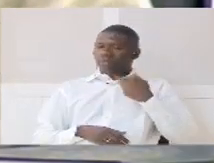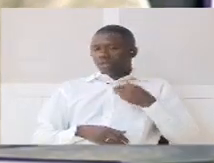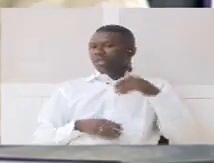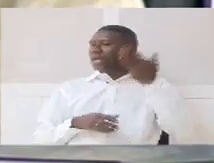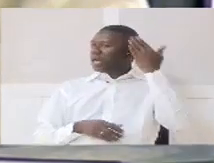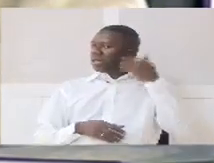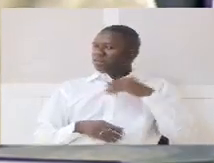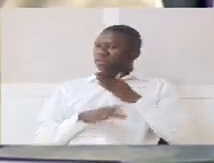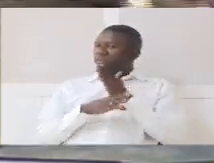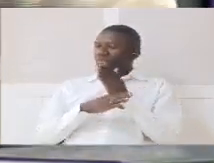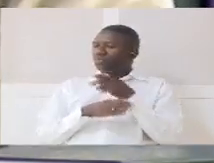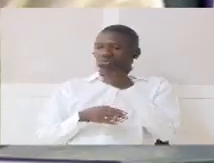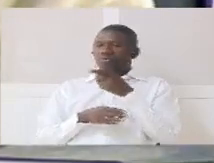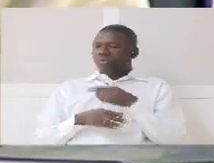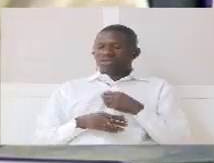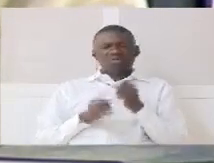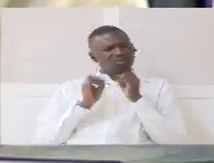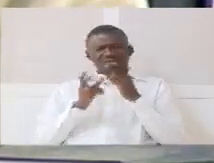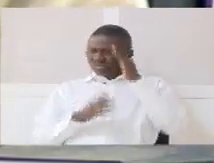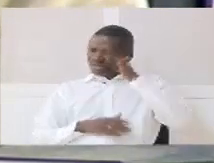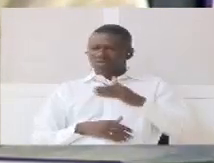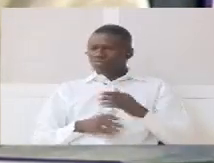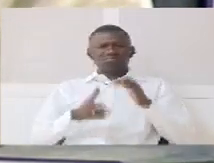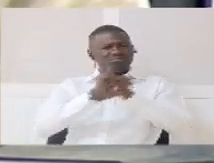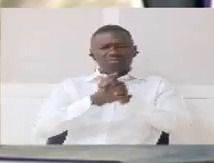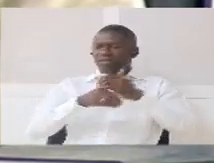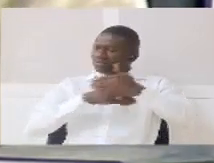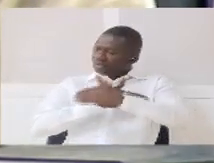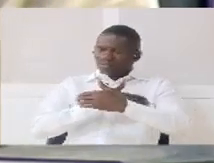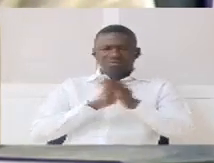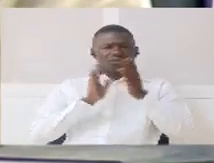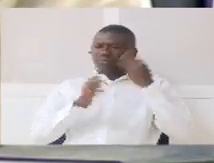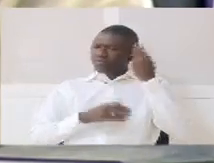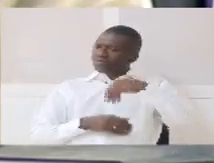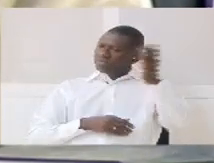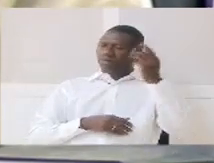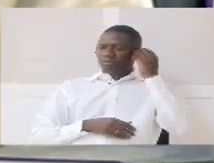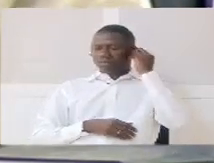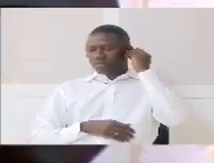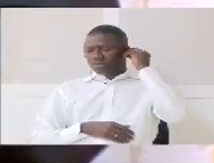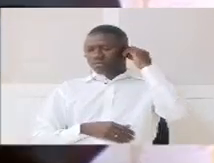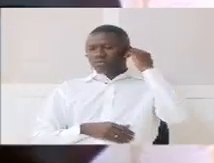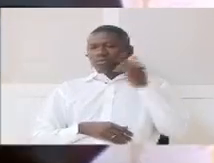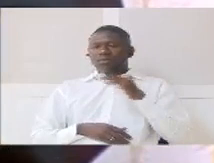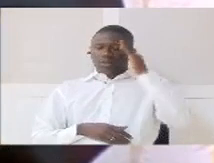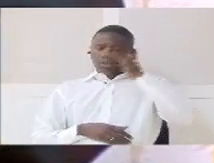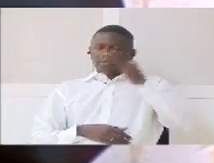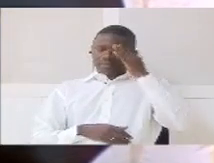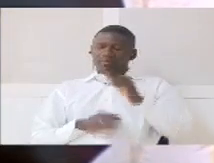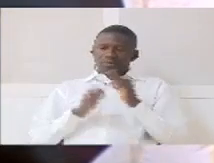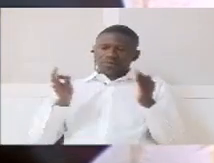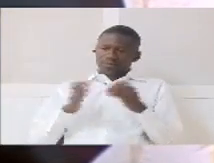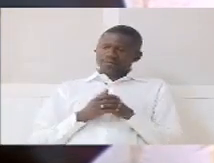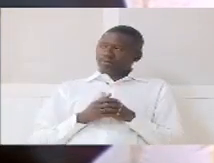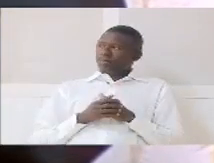Come to me and apologize openly. And I'll say thank you and we'll forget about ahead. It. And forge ahead. Thank you very much indeed for those